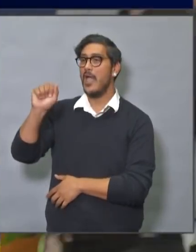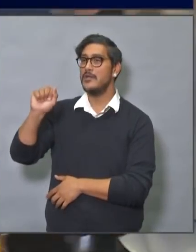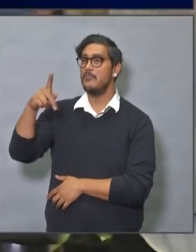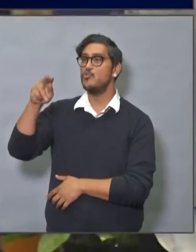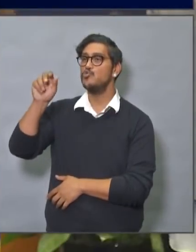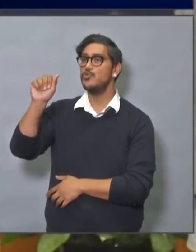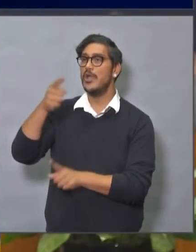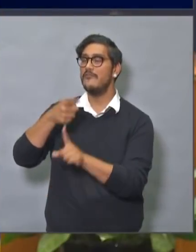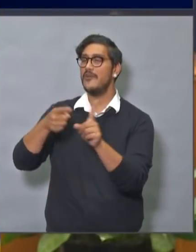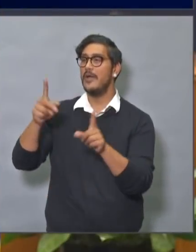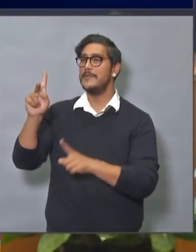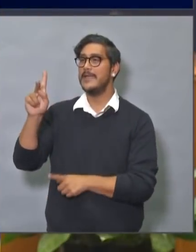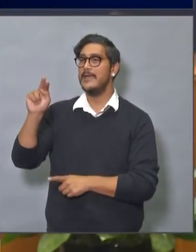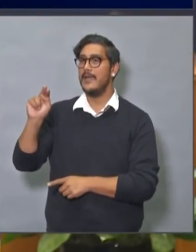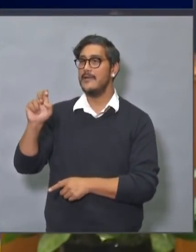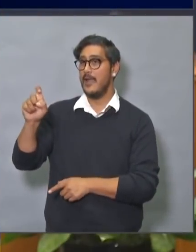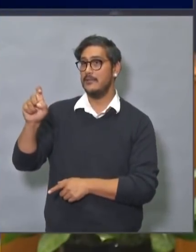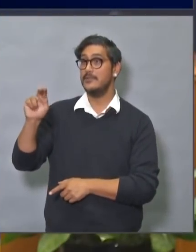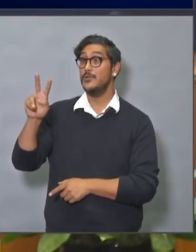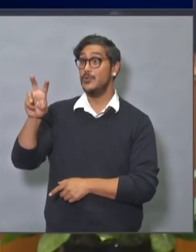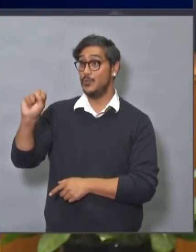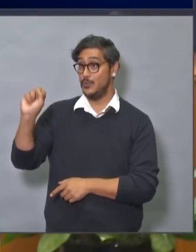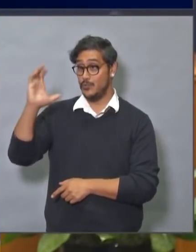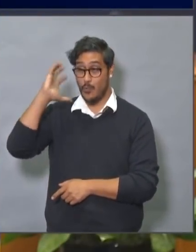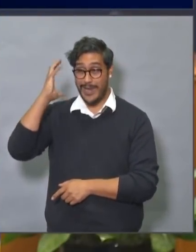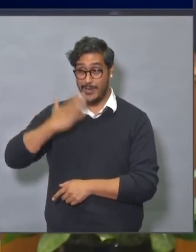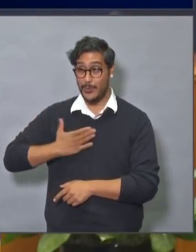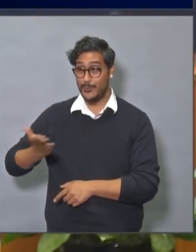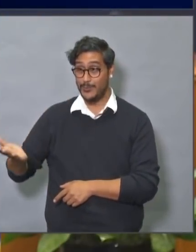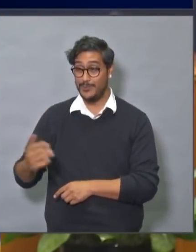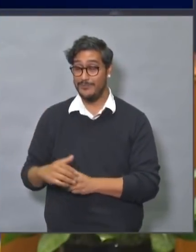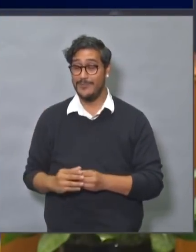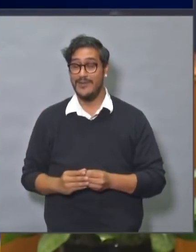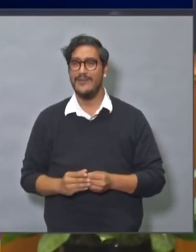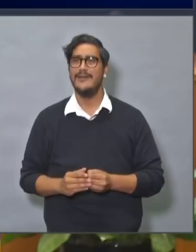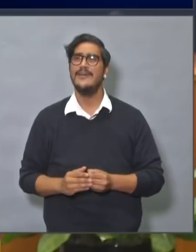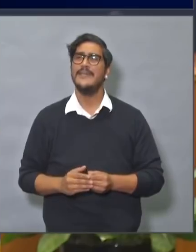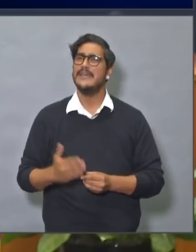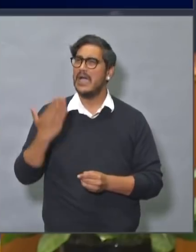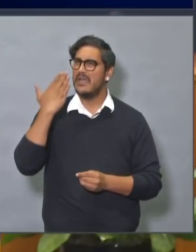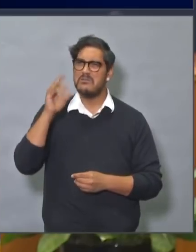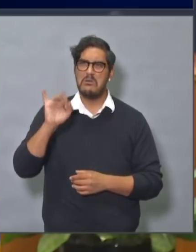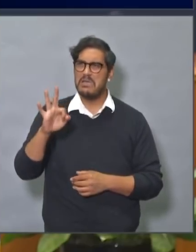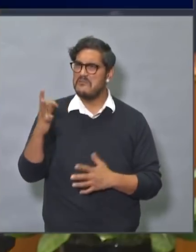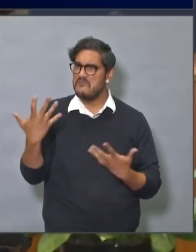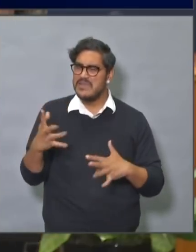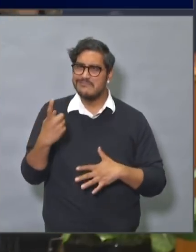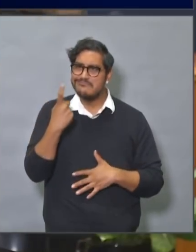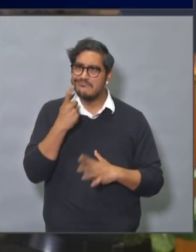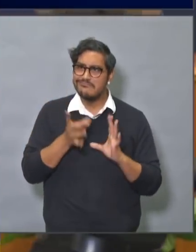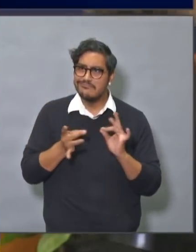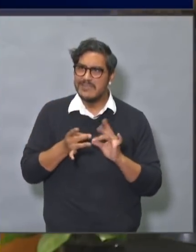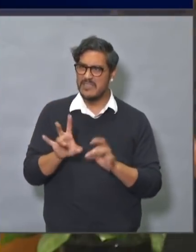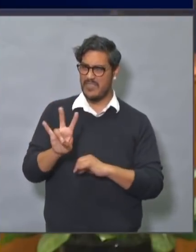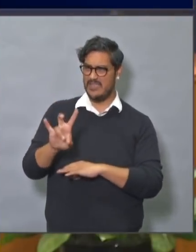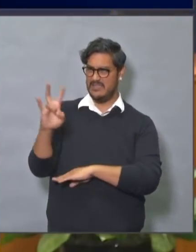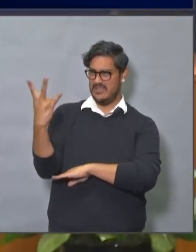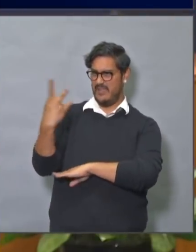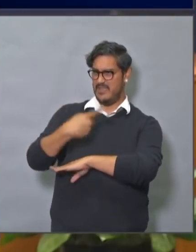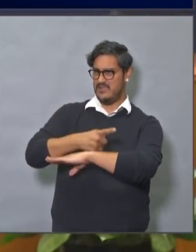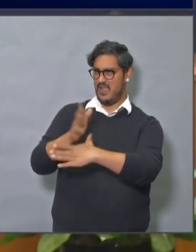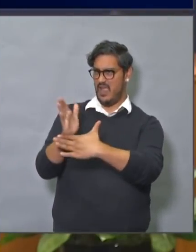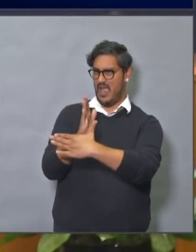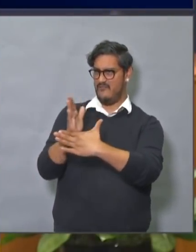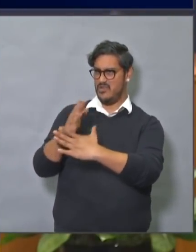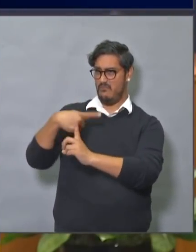with KNX News Radio. Please go ahead. Hi. I don't know if you mentioned this earlier, but the 7-day average positivity